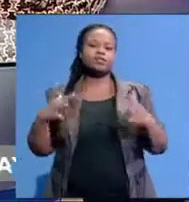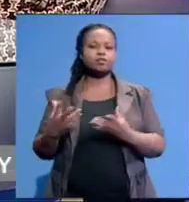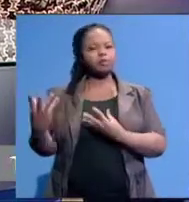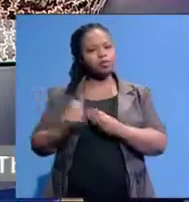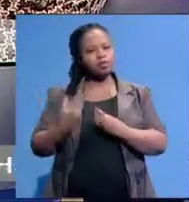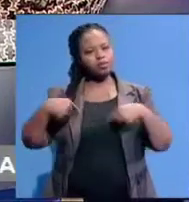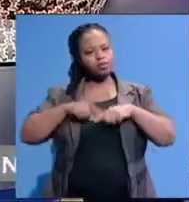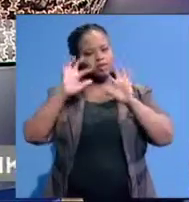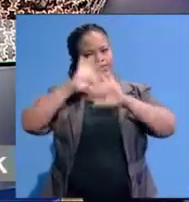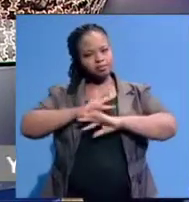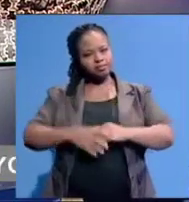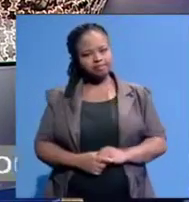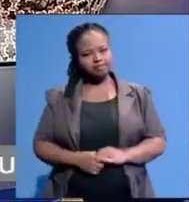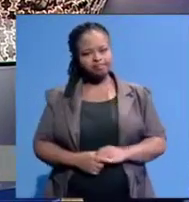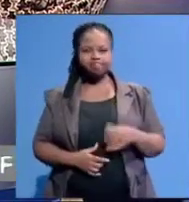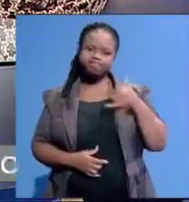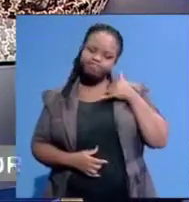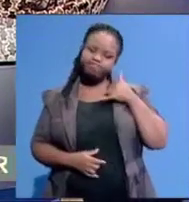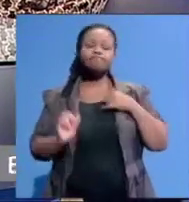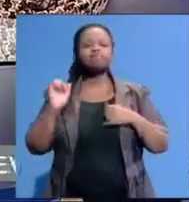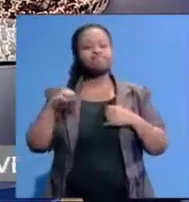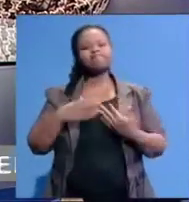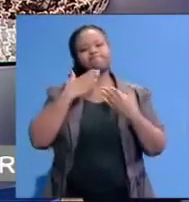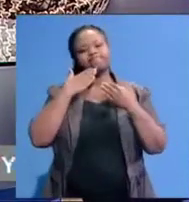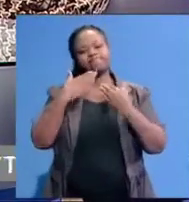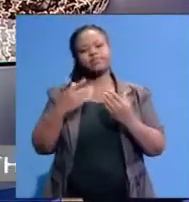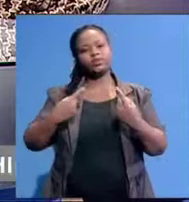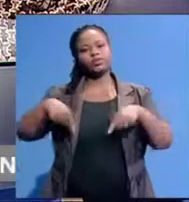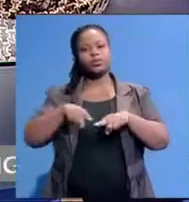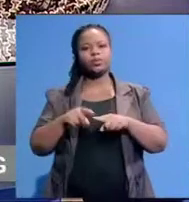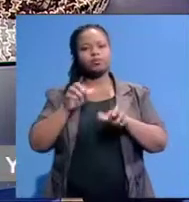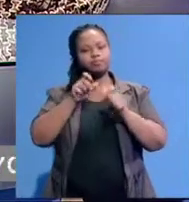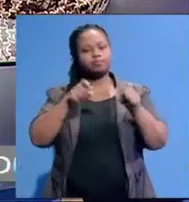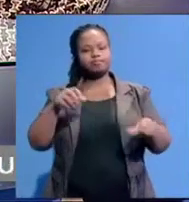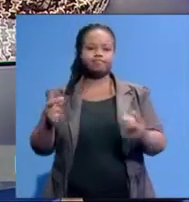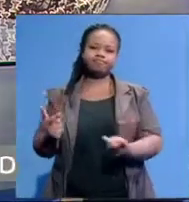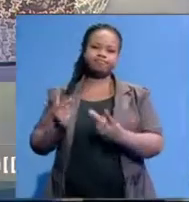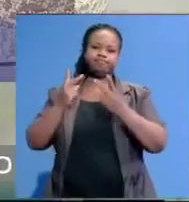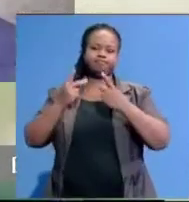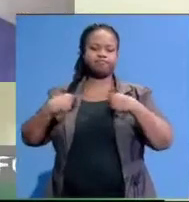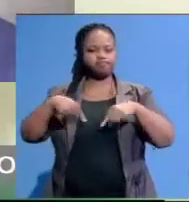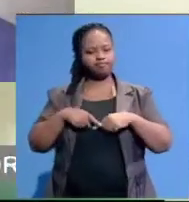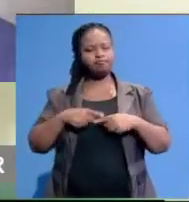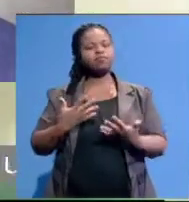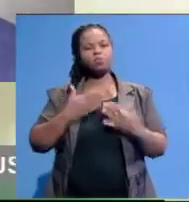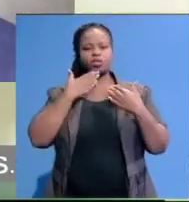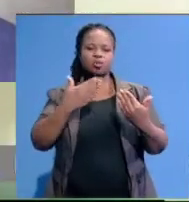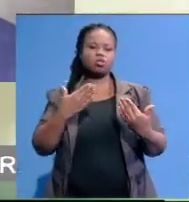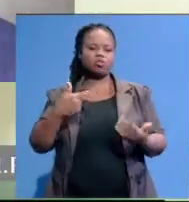tonight. Well, thank you to your viewers, and thank you for you to invite me to the